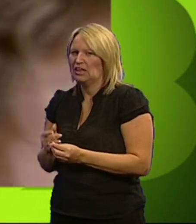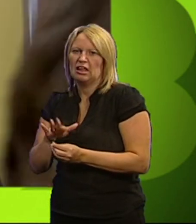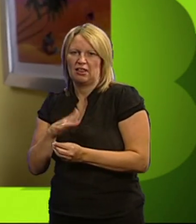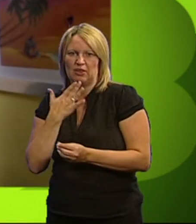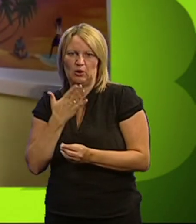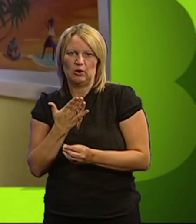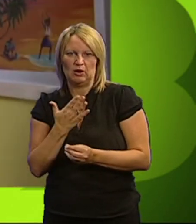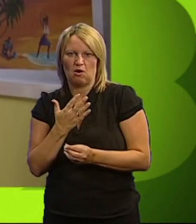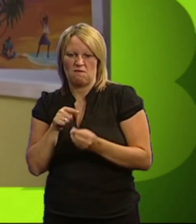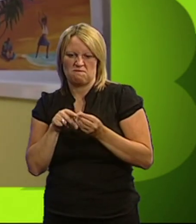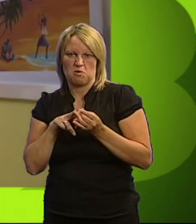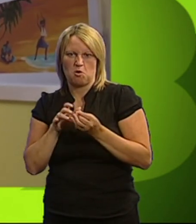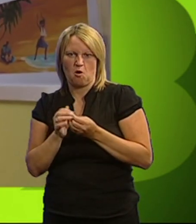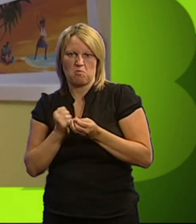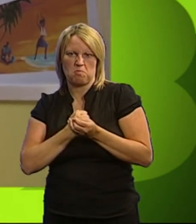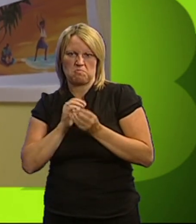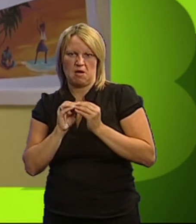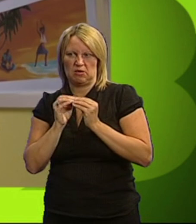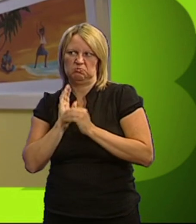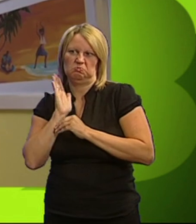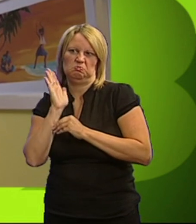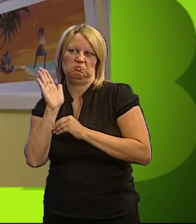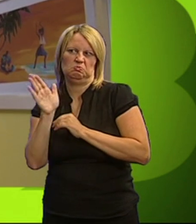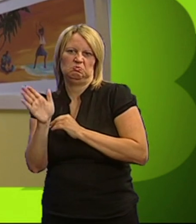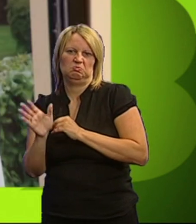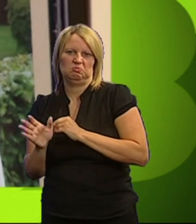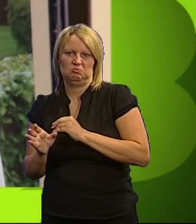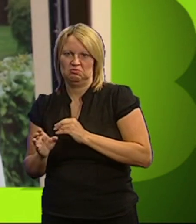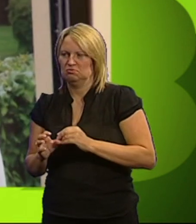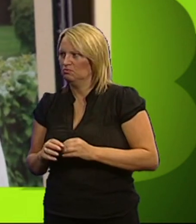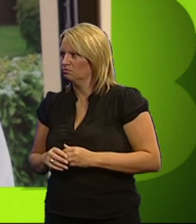may have some vermin of my own to attend to.